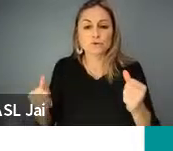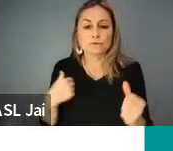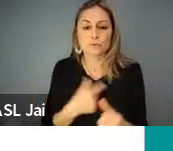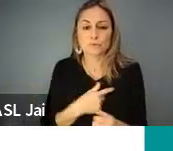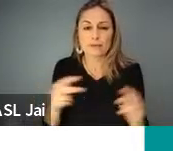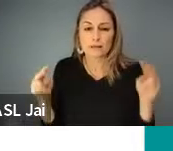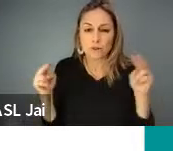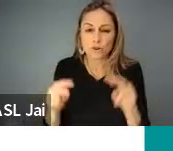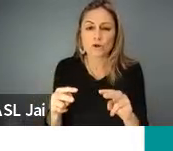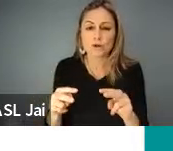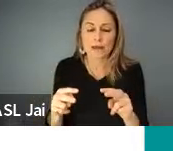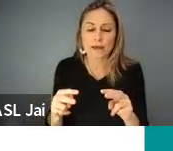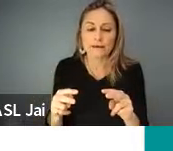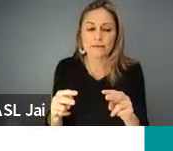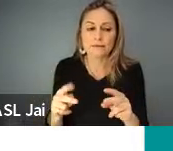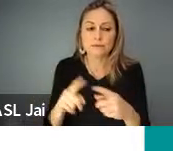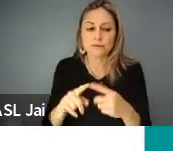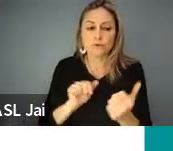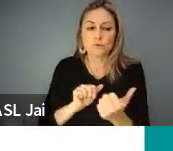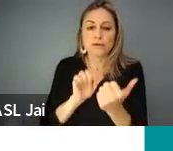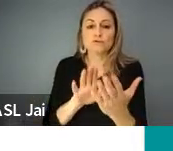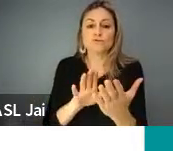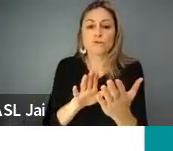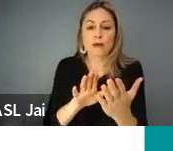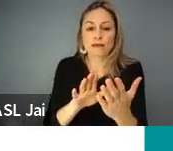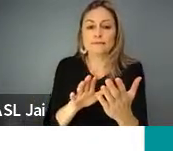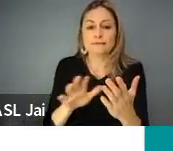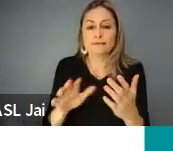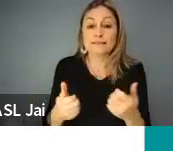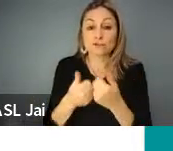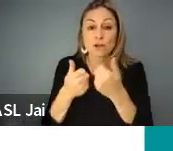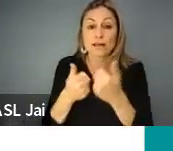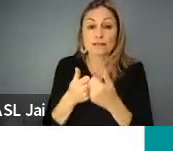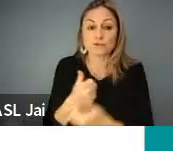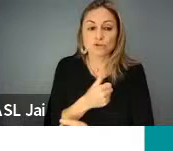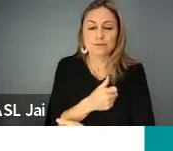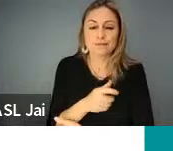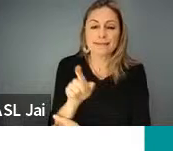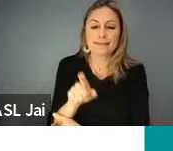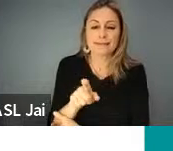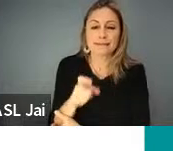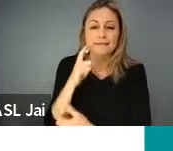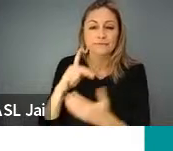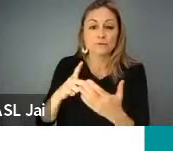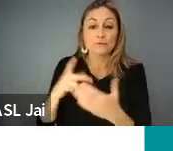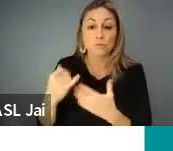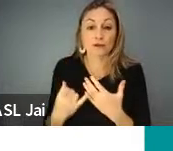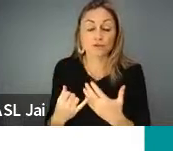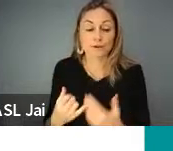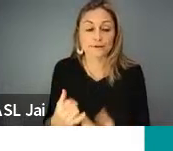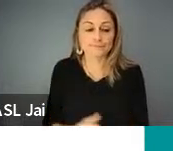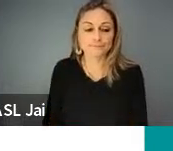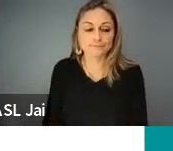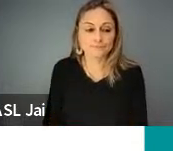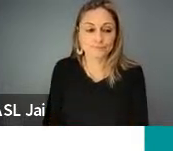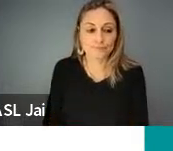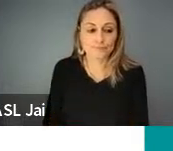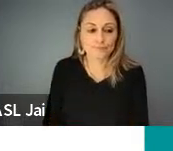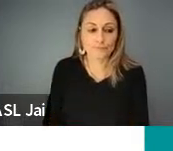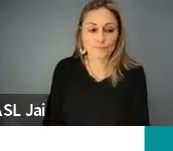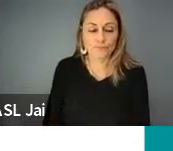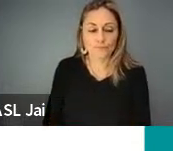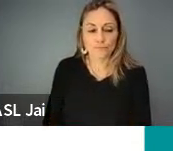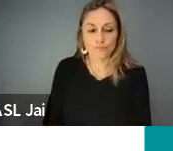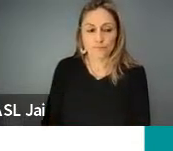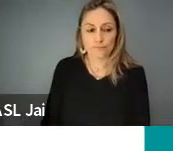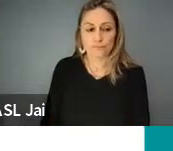at to address those challenges, those needs for the project.